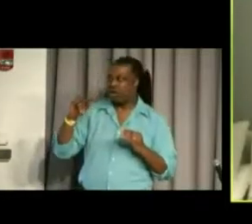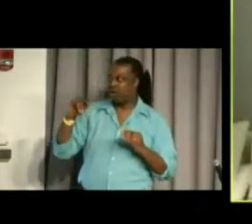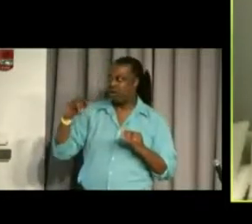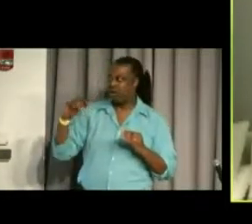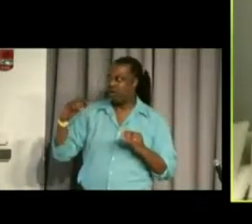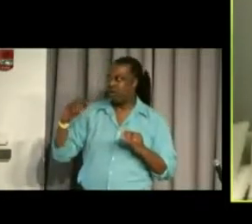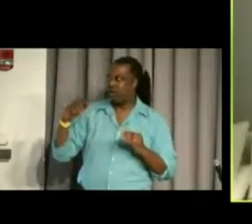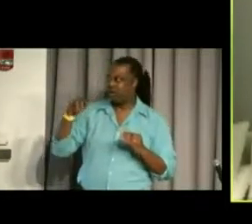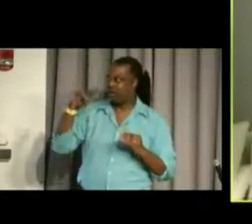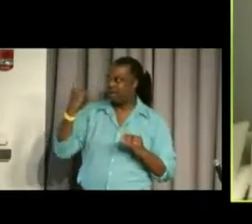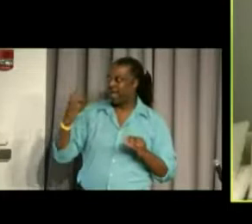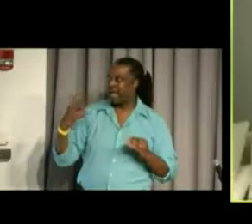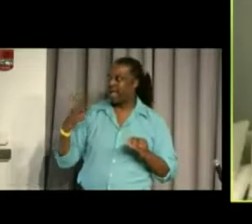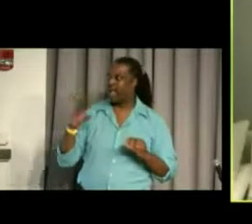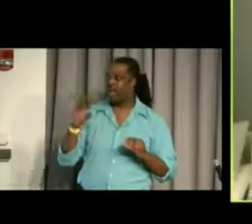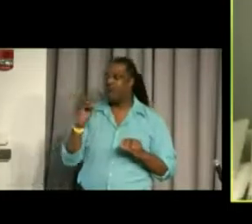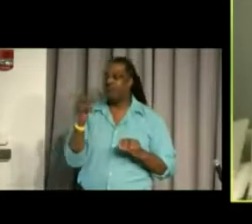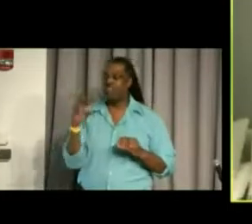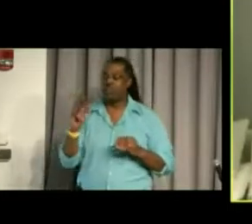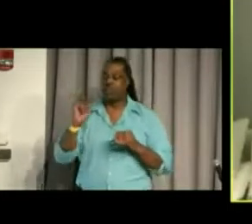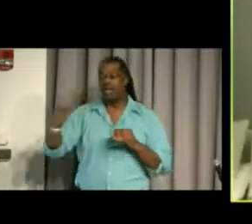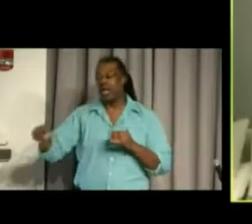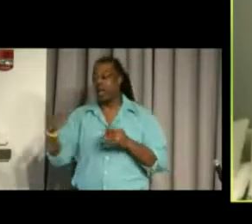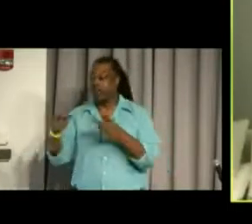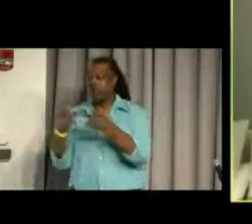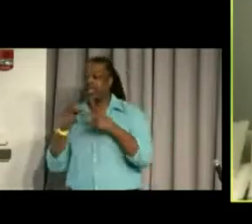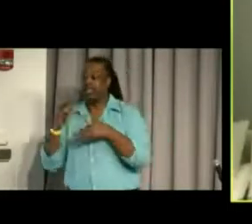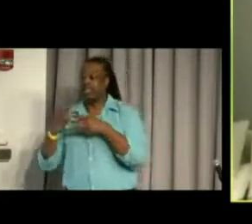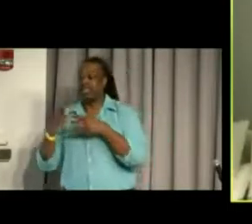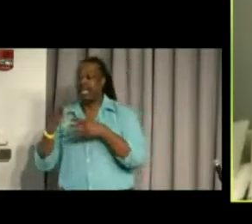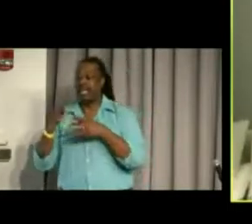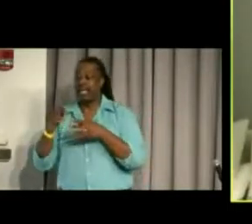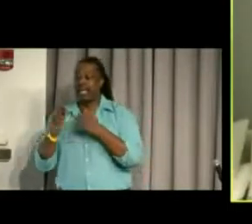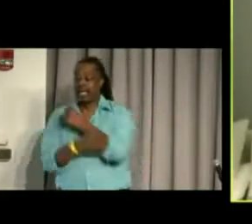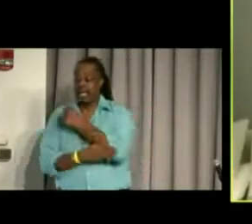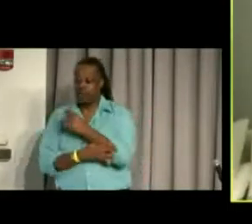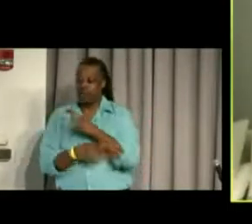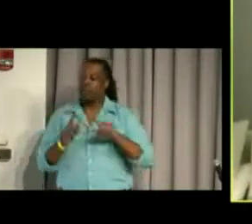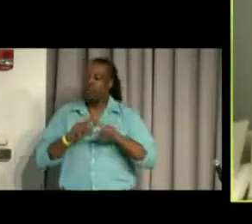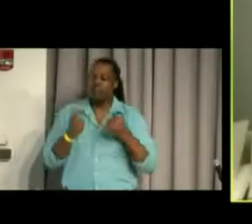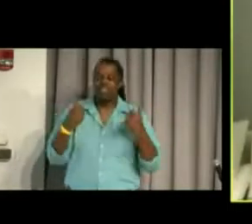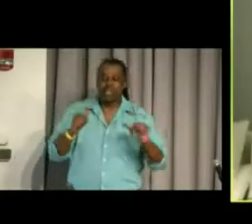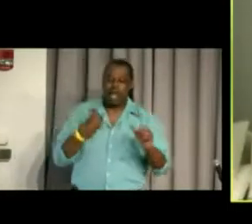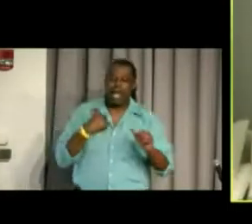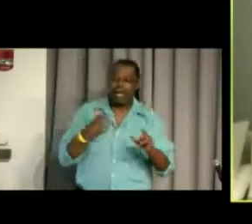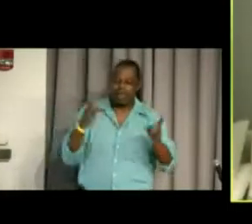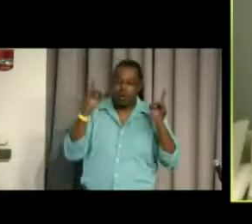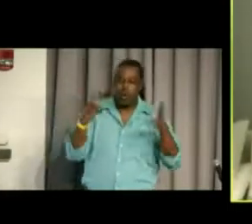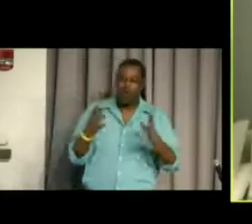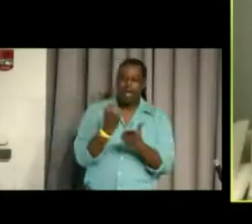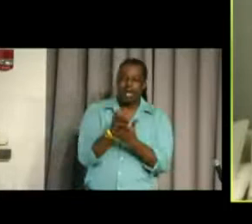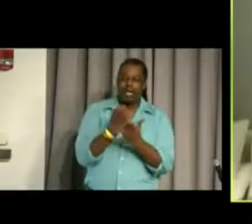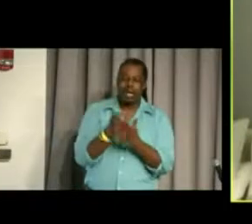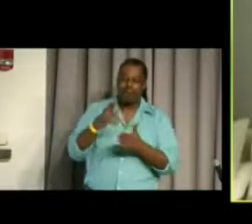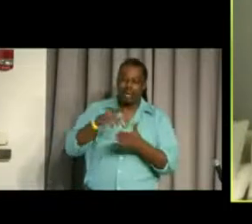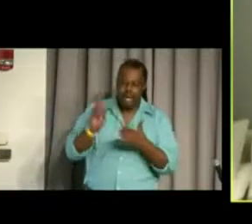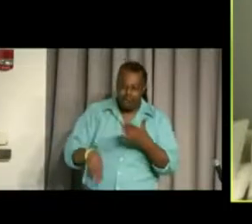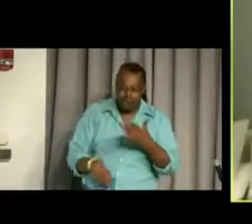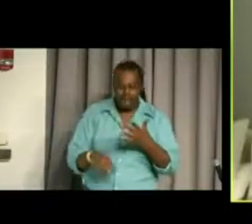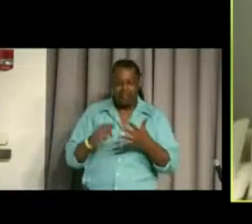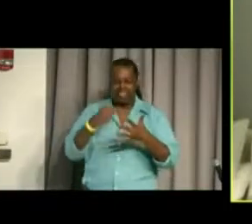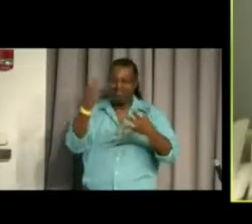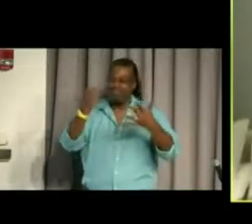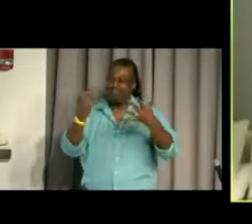place that is still under white supremacist state leadership, has the worst economic outcomes, severely crumbling infrastructure,